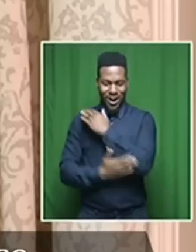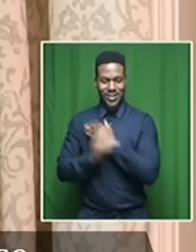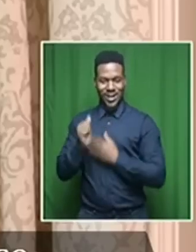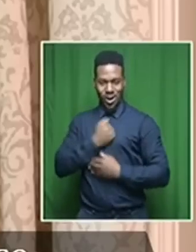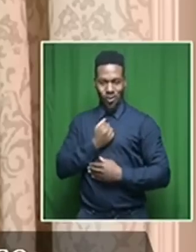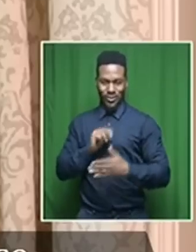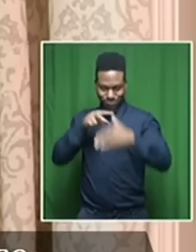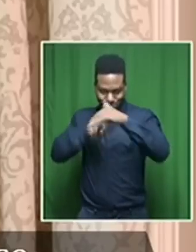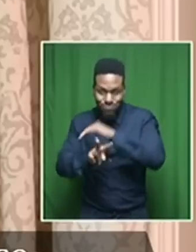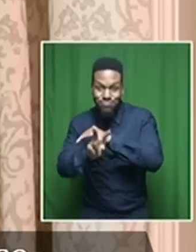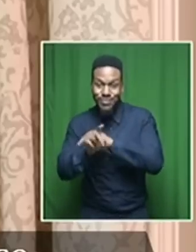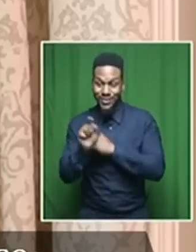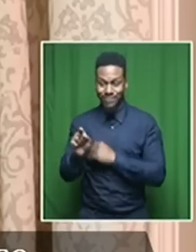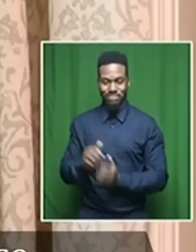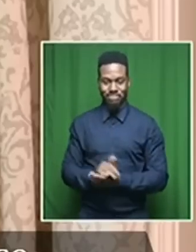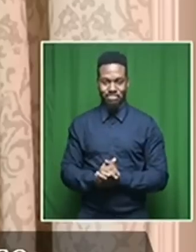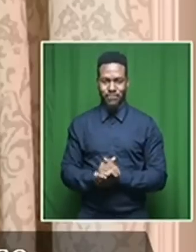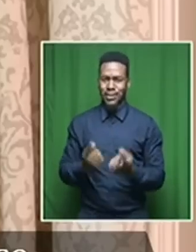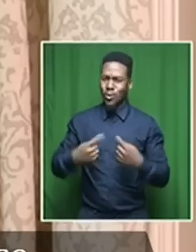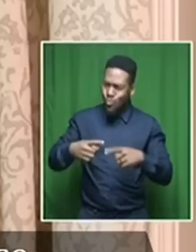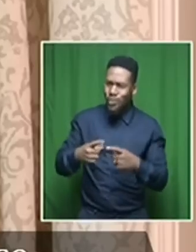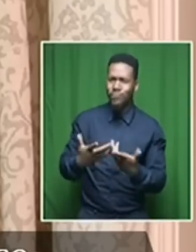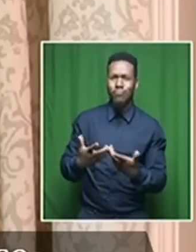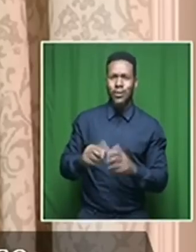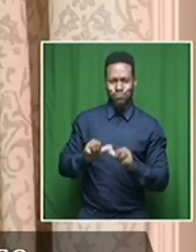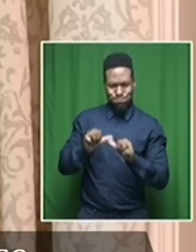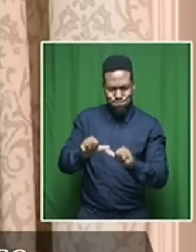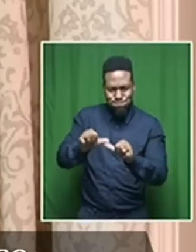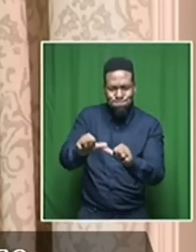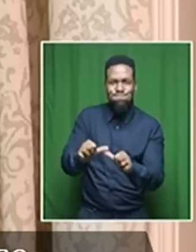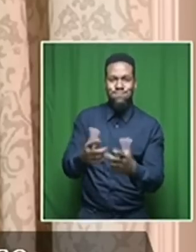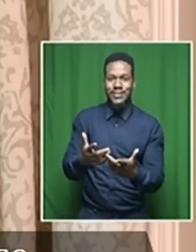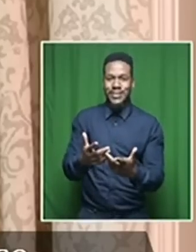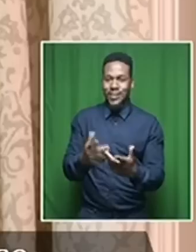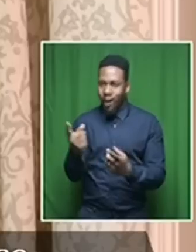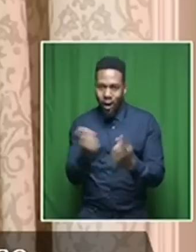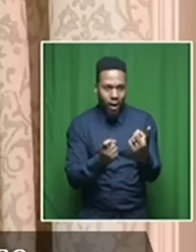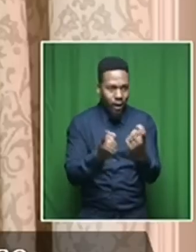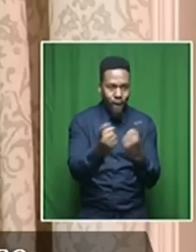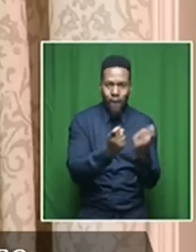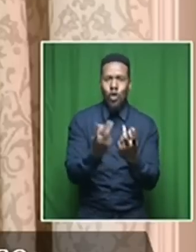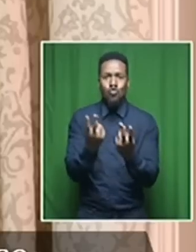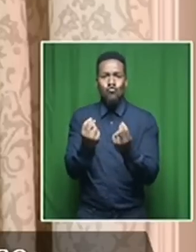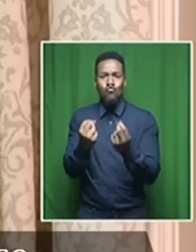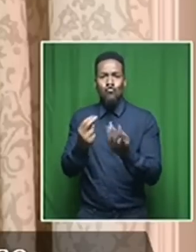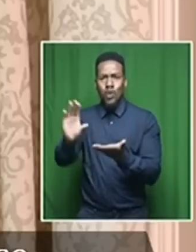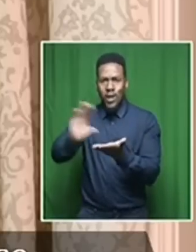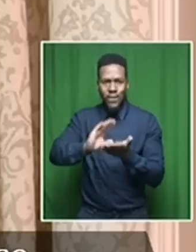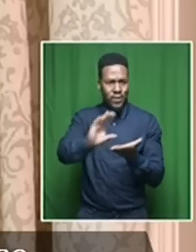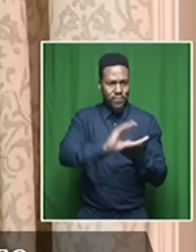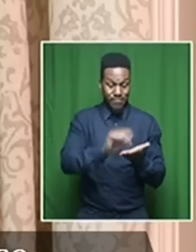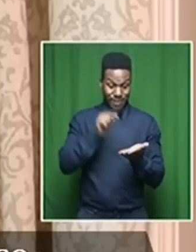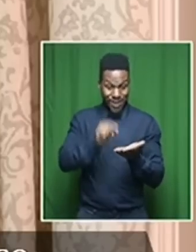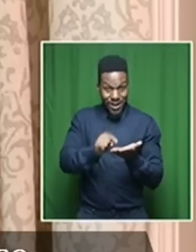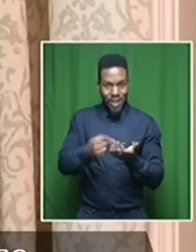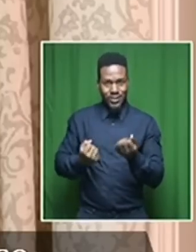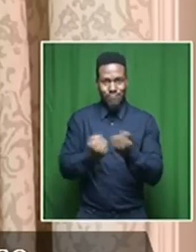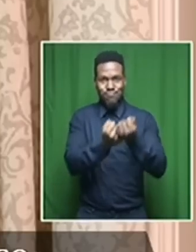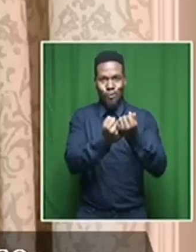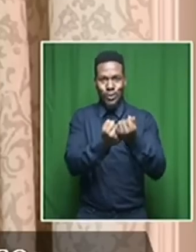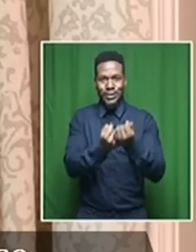We continue to attract new investment, which supports the growth of local businesses and